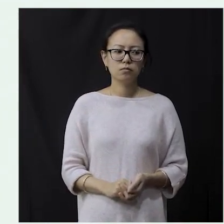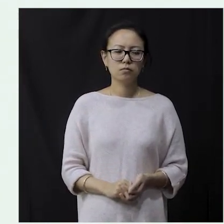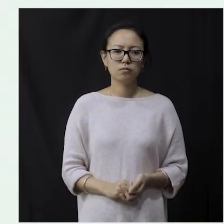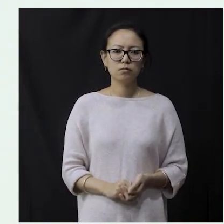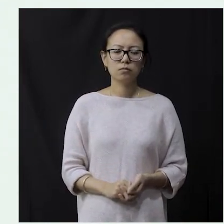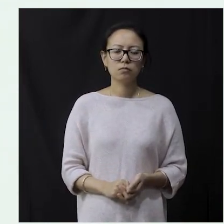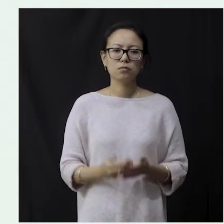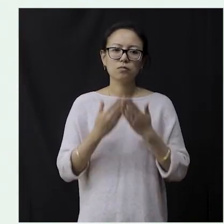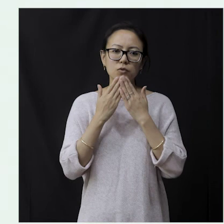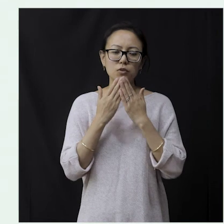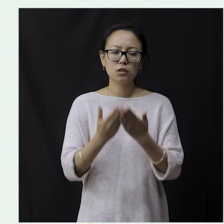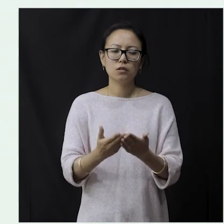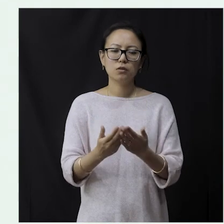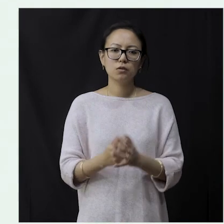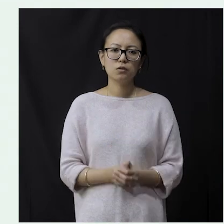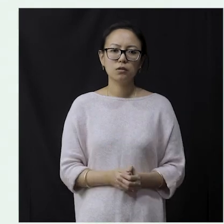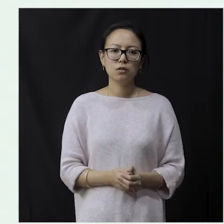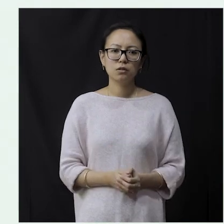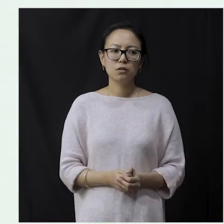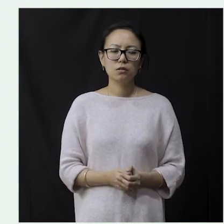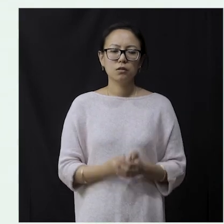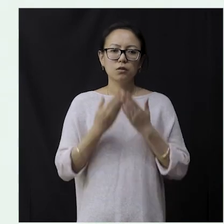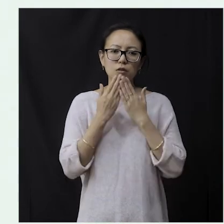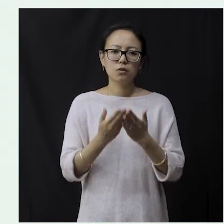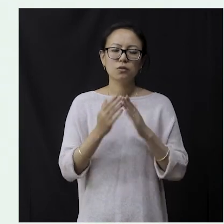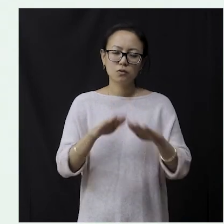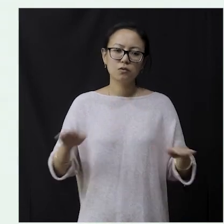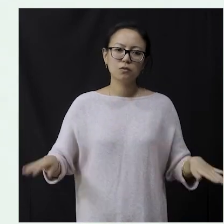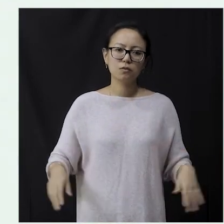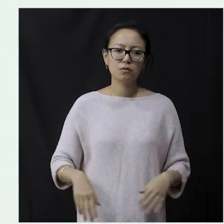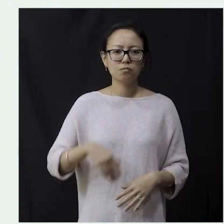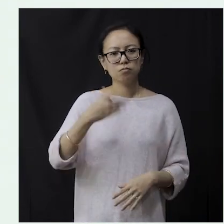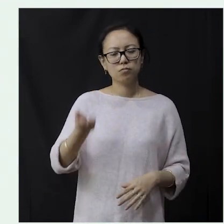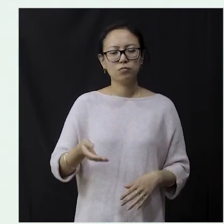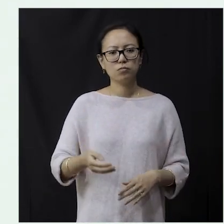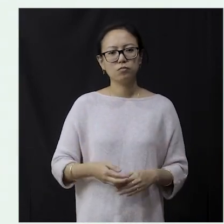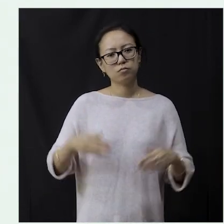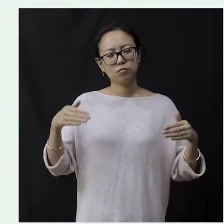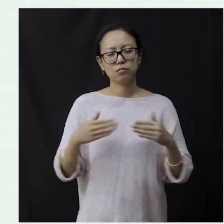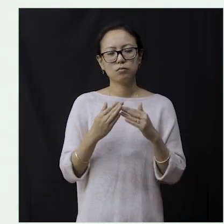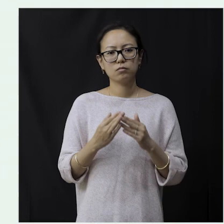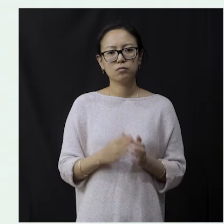So thank you very much, dear students. I'll see you soon with another topic.